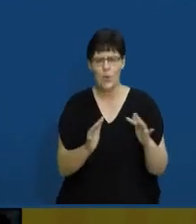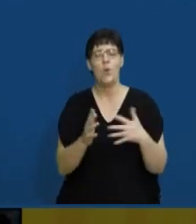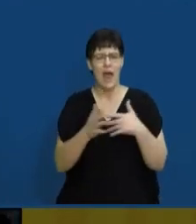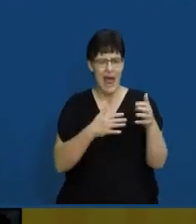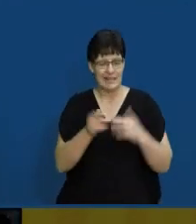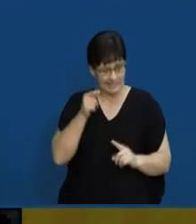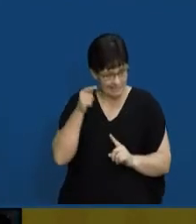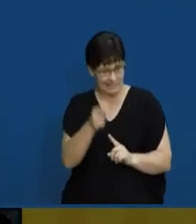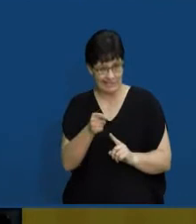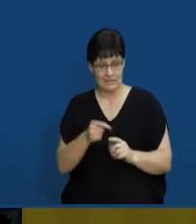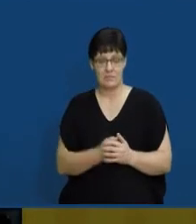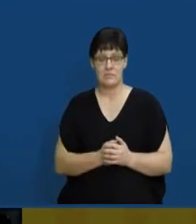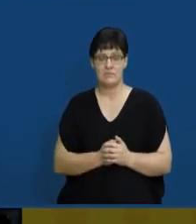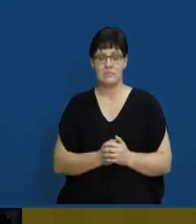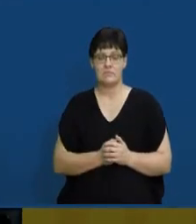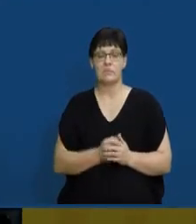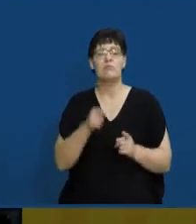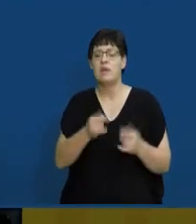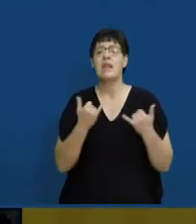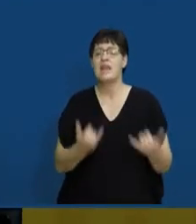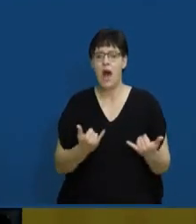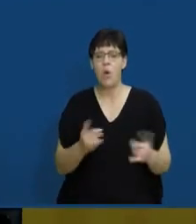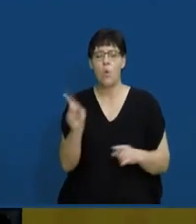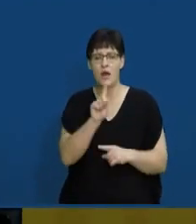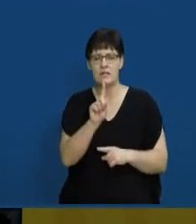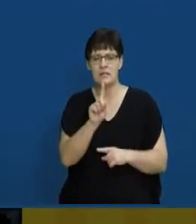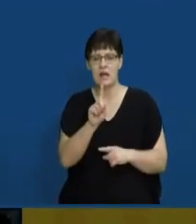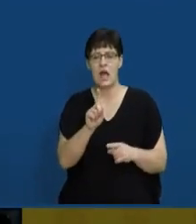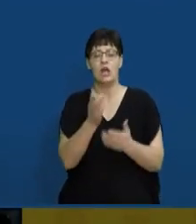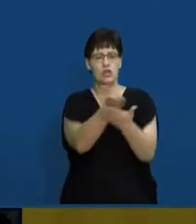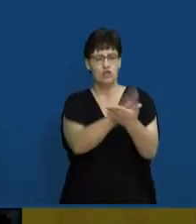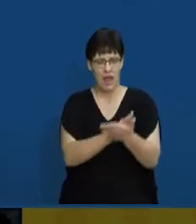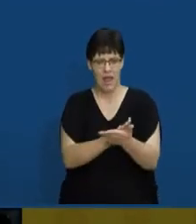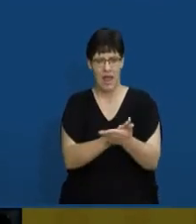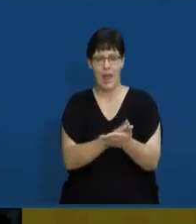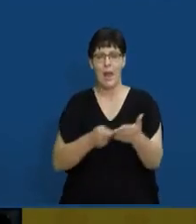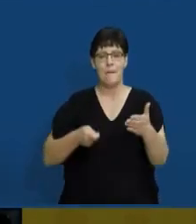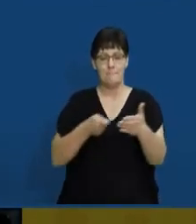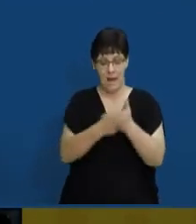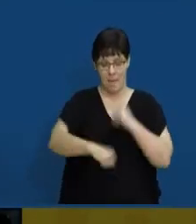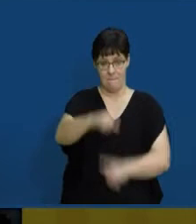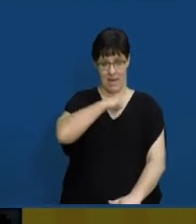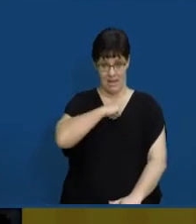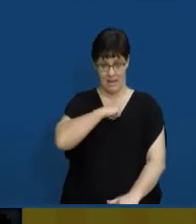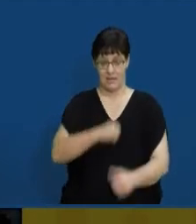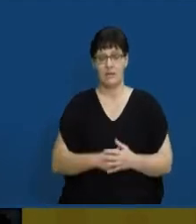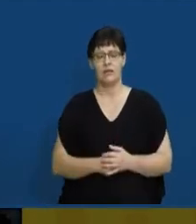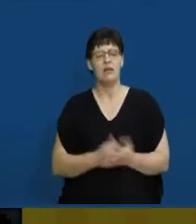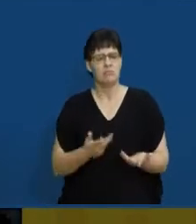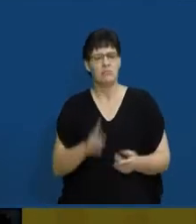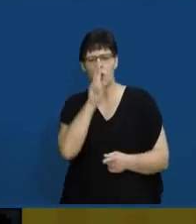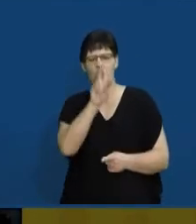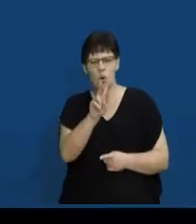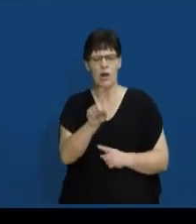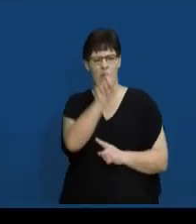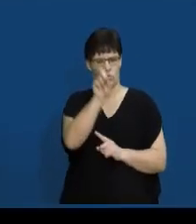this particular one. Here we're dealing with the buyback of shares. Right. Okay. Now let's look at a particular